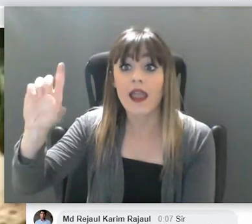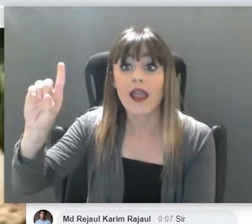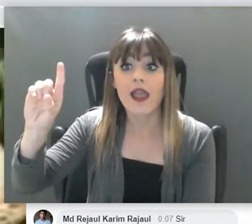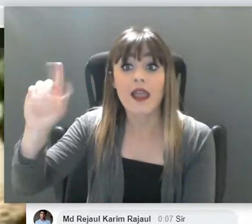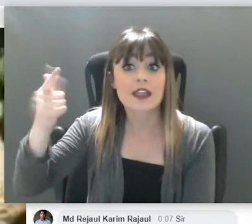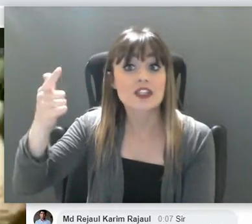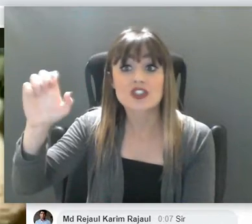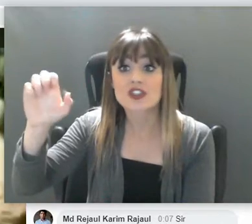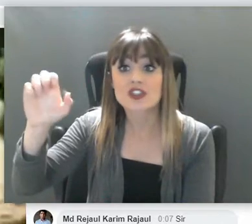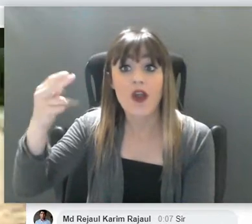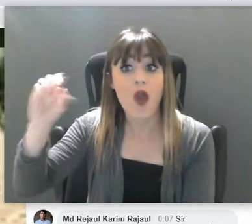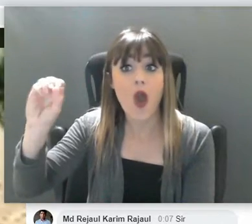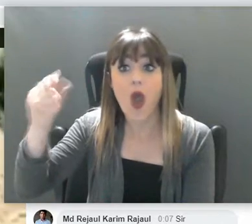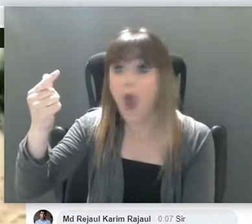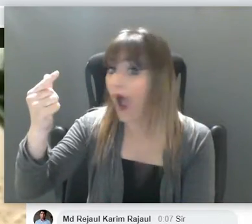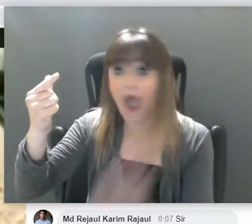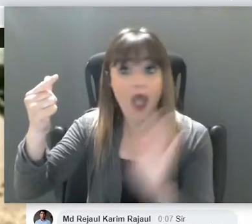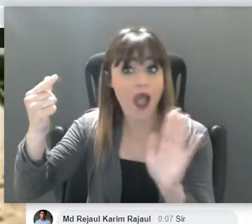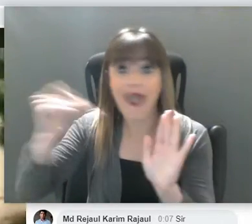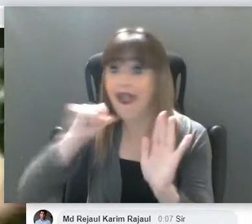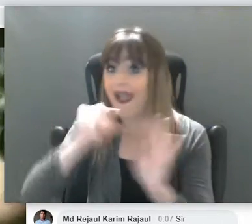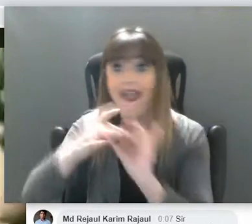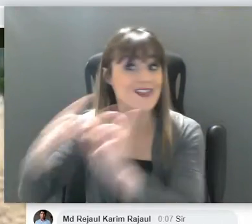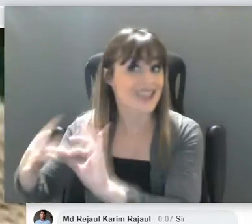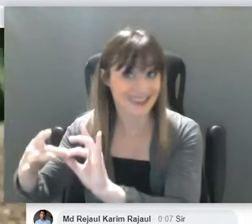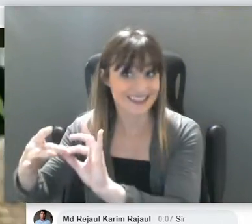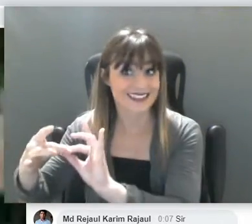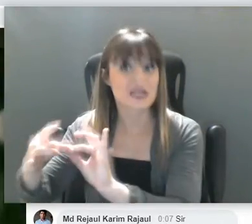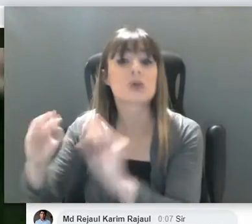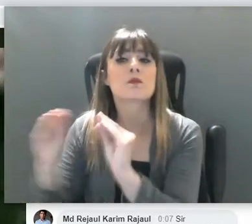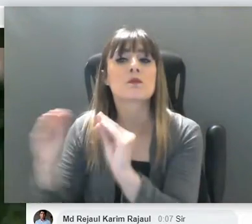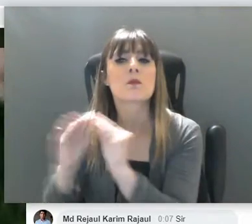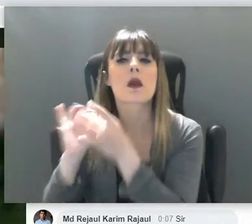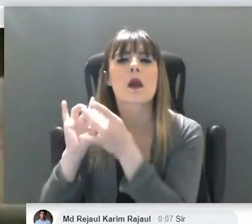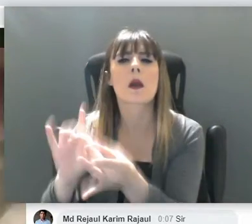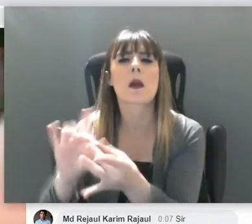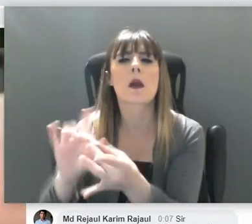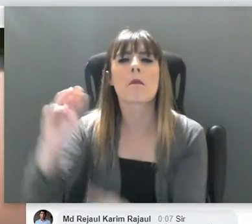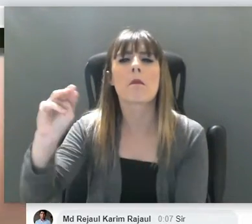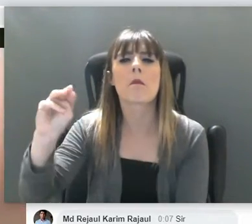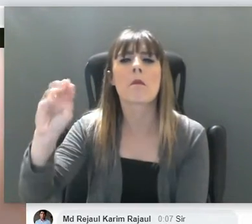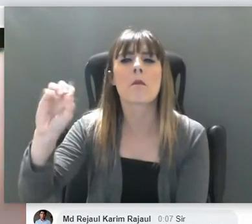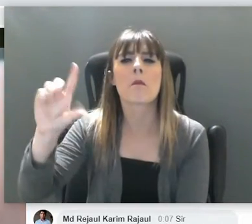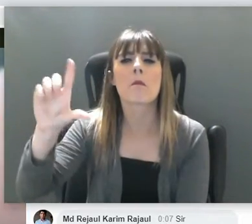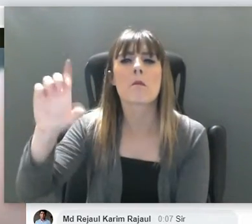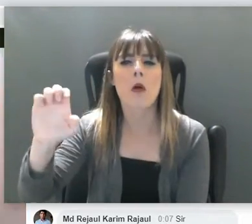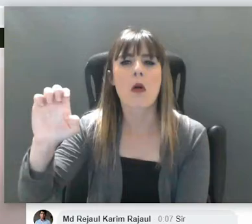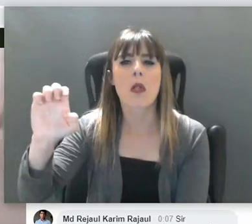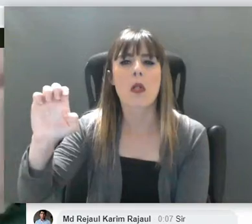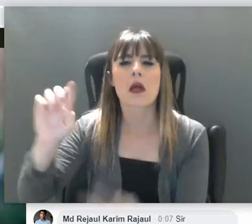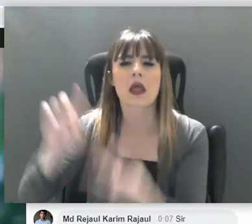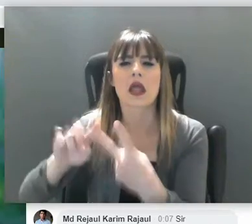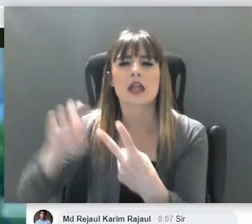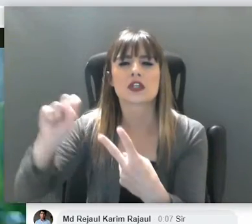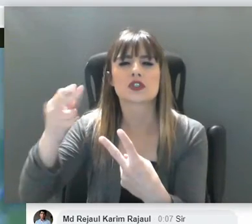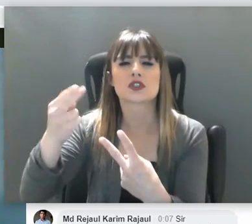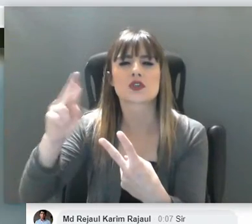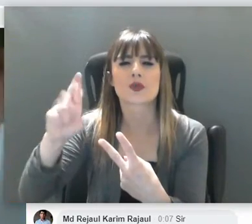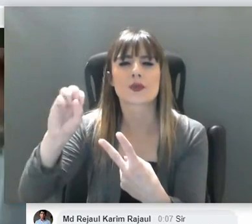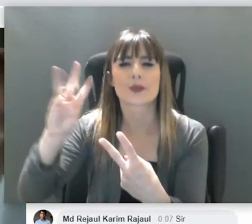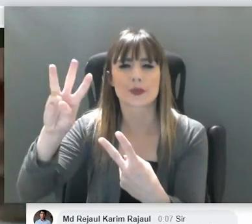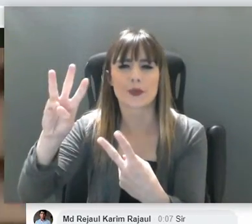and shrews. So you can see that in her little goodness. Face right here. Okay, You're gonna pick her up, okay. And